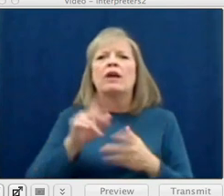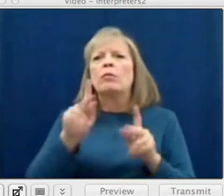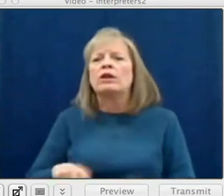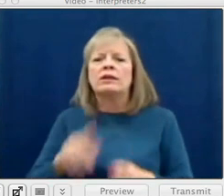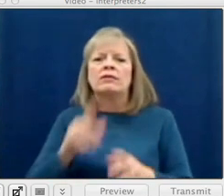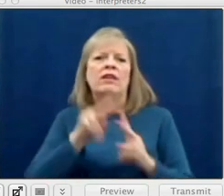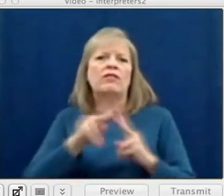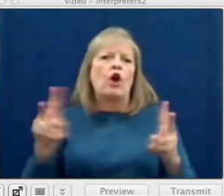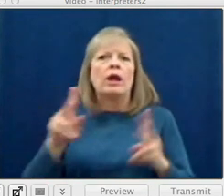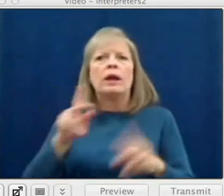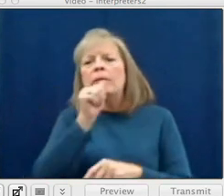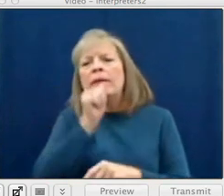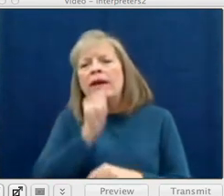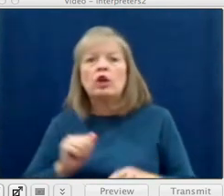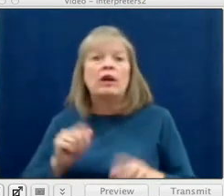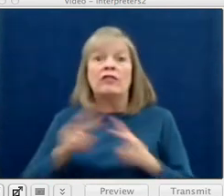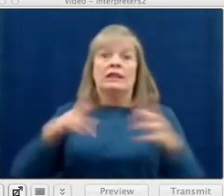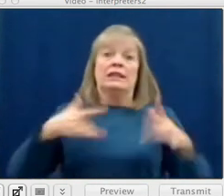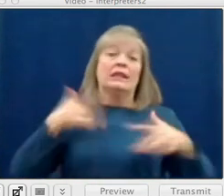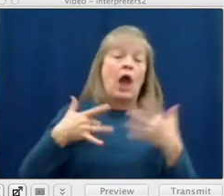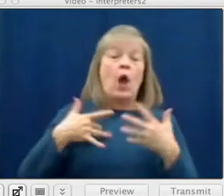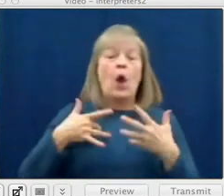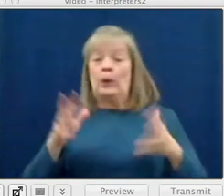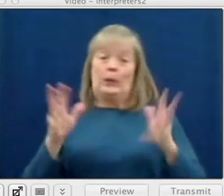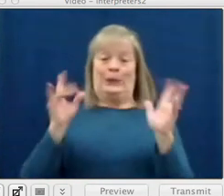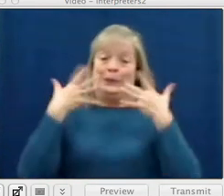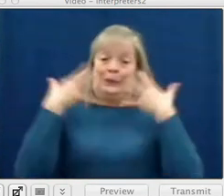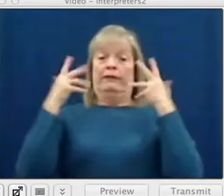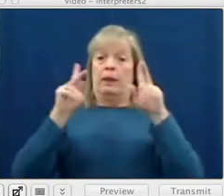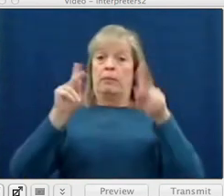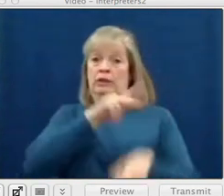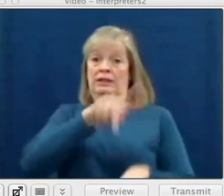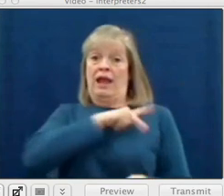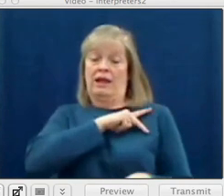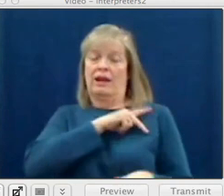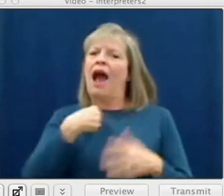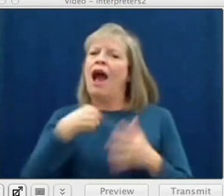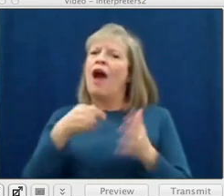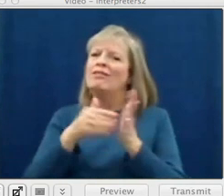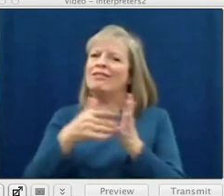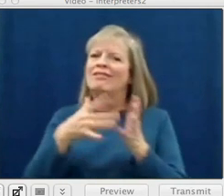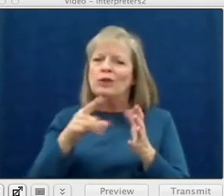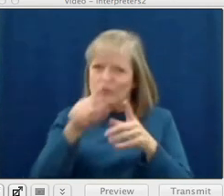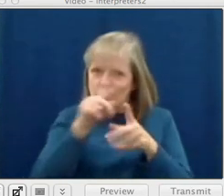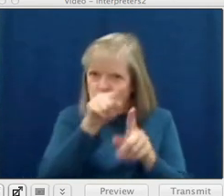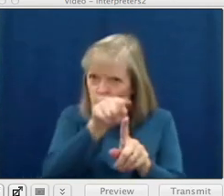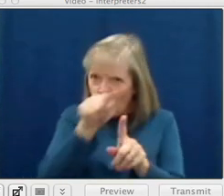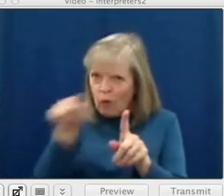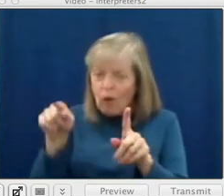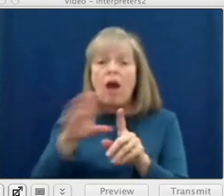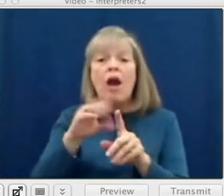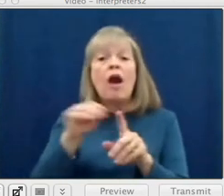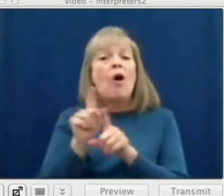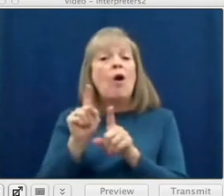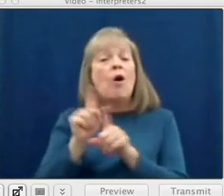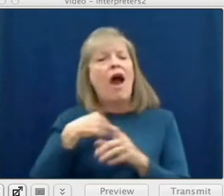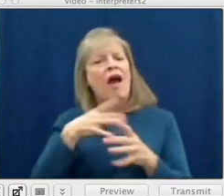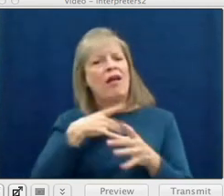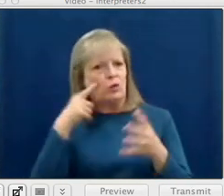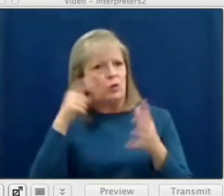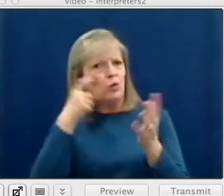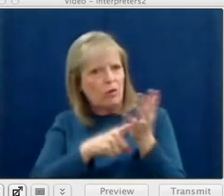bubbly personality, whatever. I might have to point those things out. I also like to point out when somebody has a positive working relationship